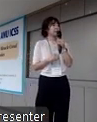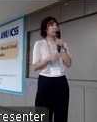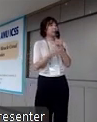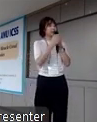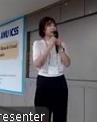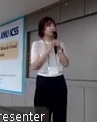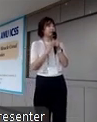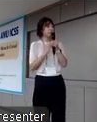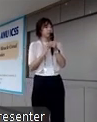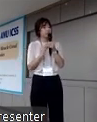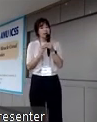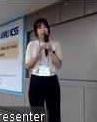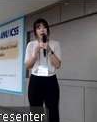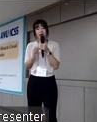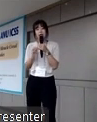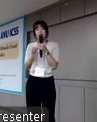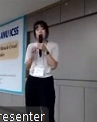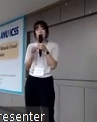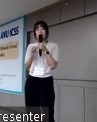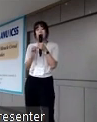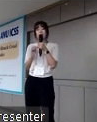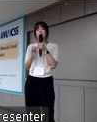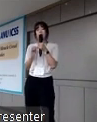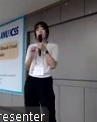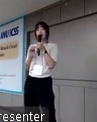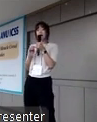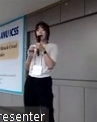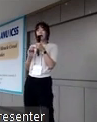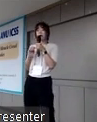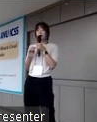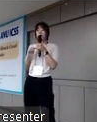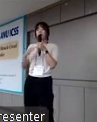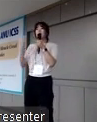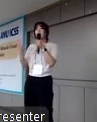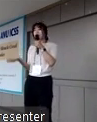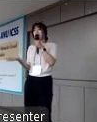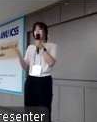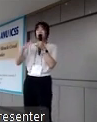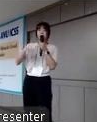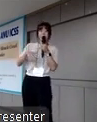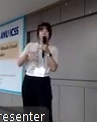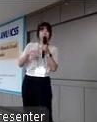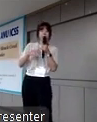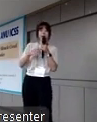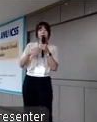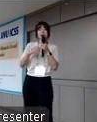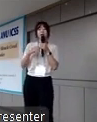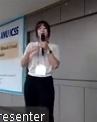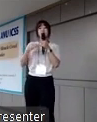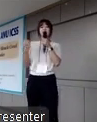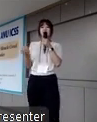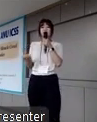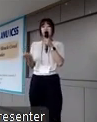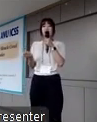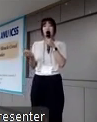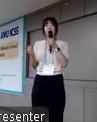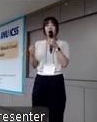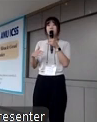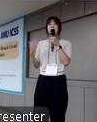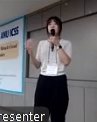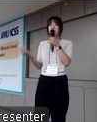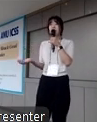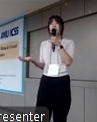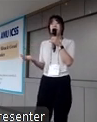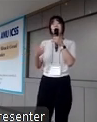as well have been used. And this allows for a unified account across nominals in the verbal domain, as well as unified account